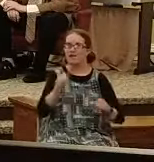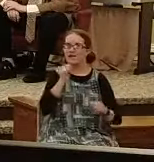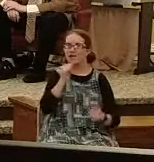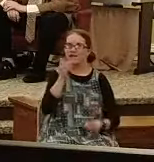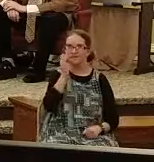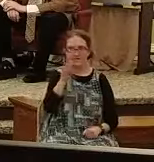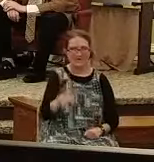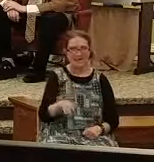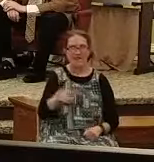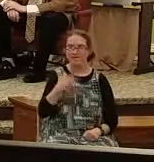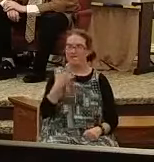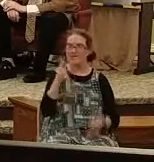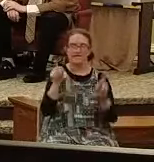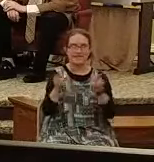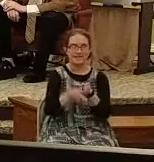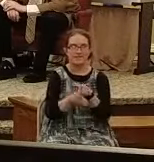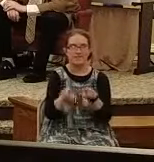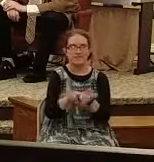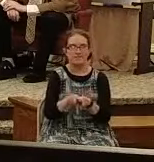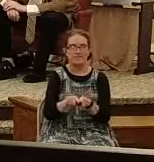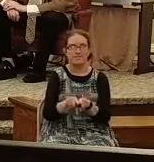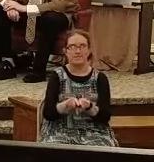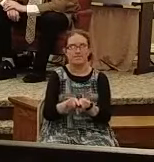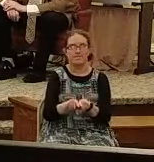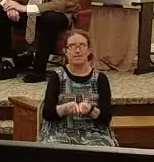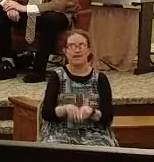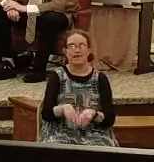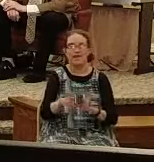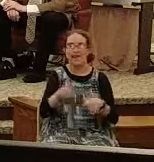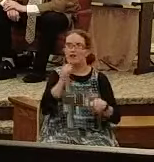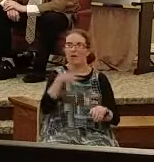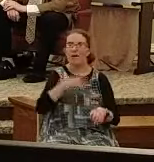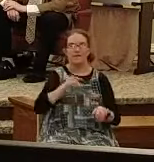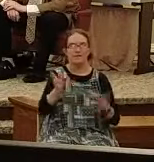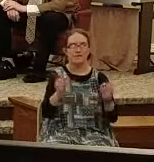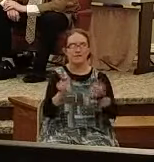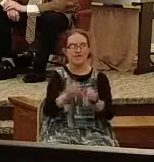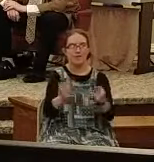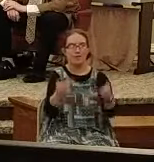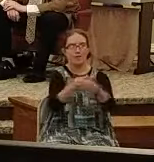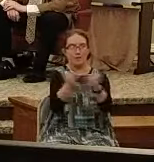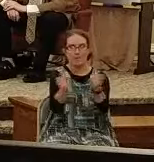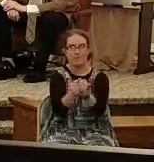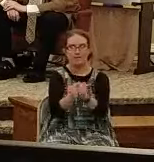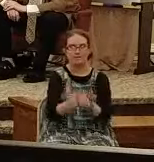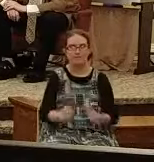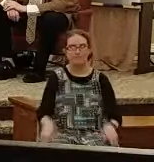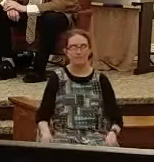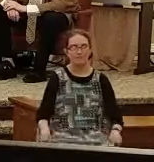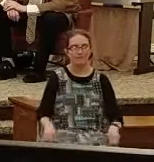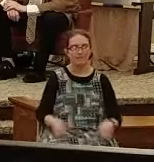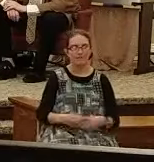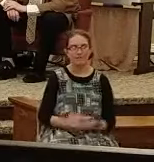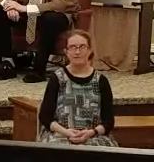the feeling's mutual. Hallelujah. Amen. I don't even like to be in the same room with him. You ever been